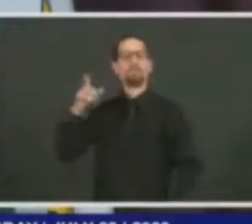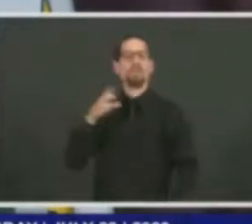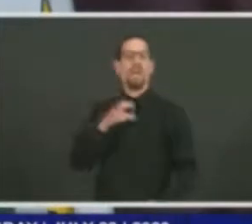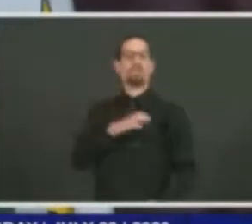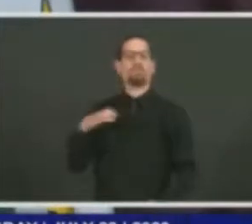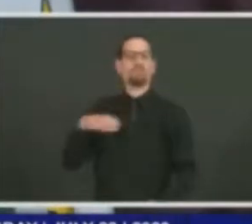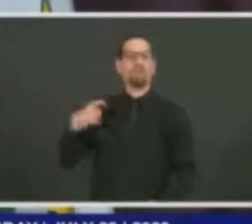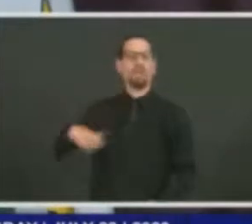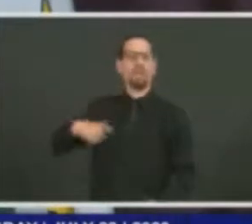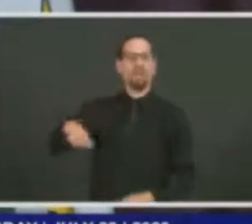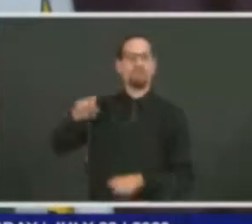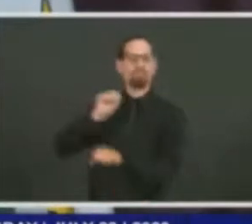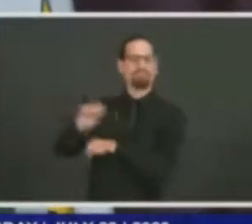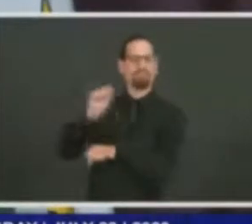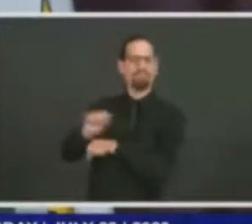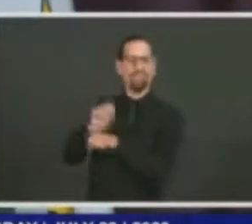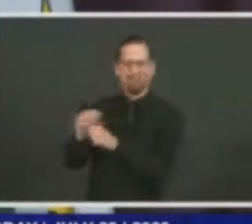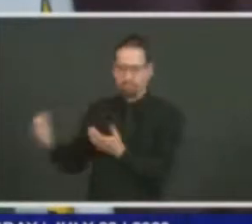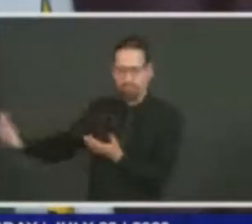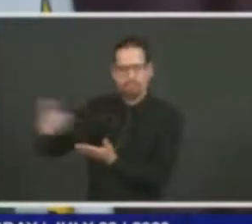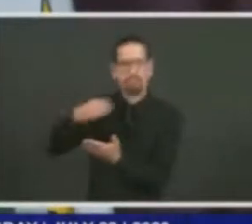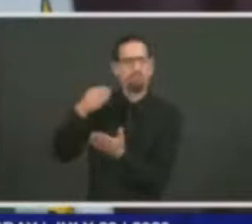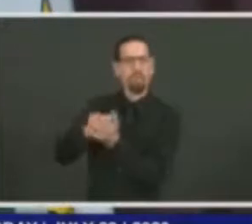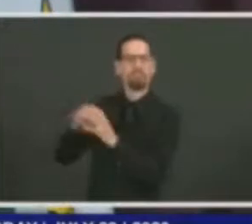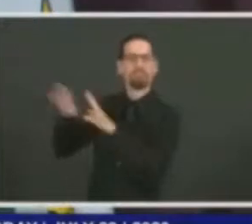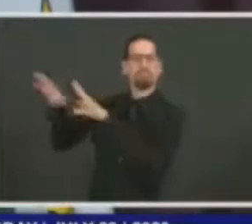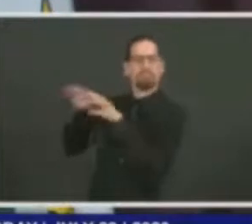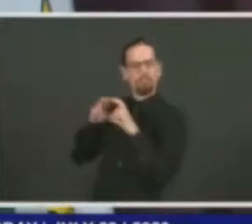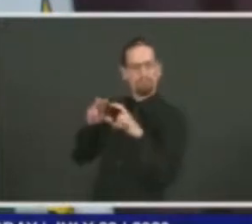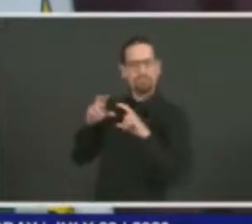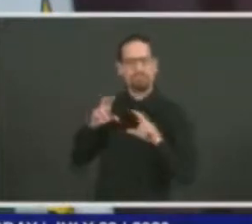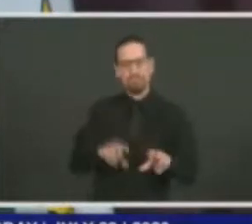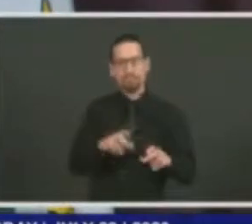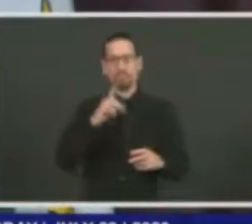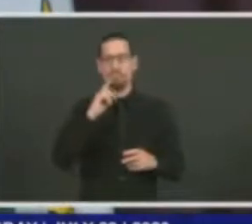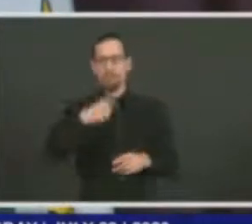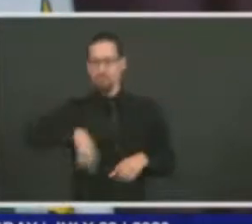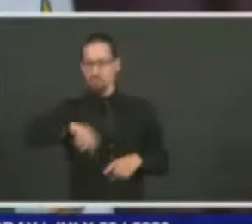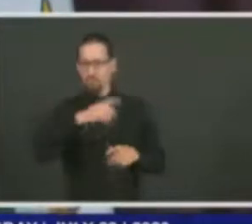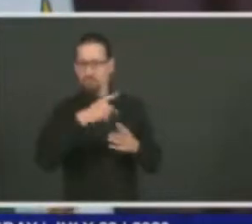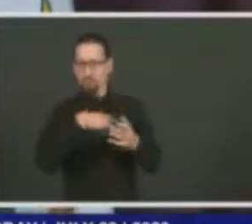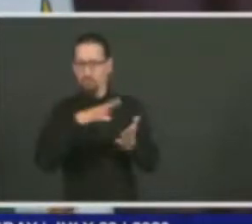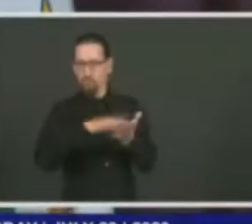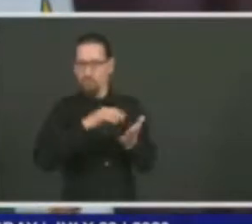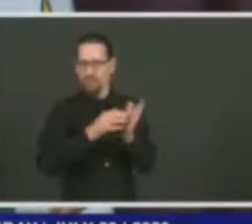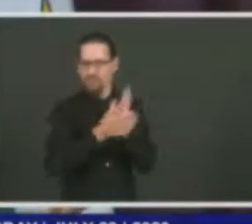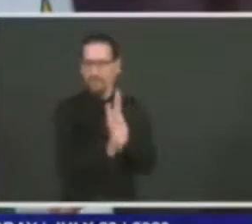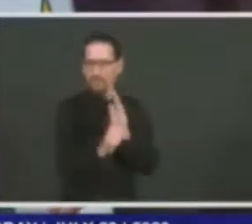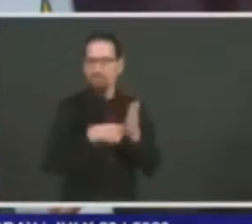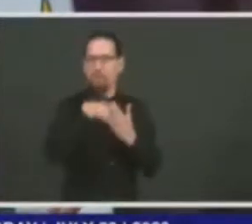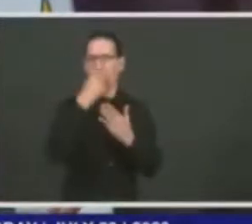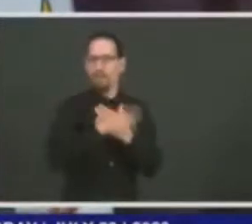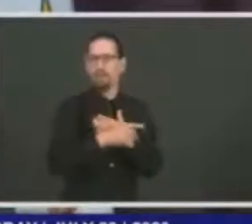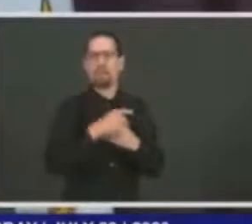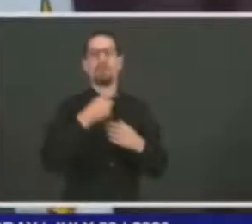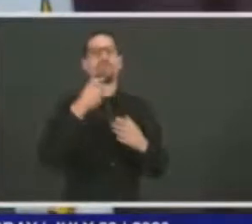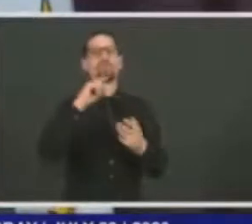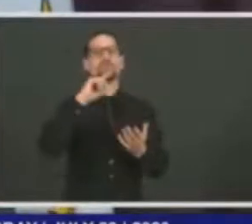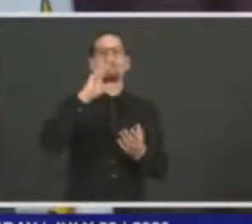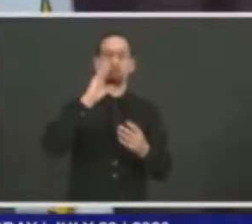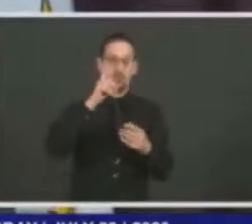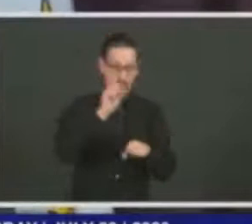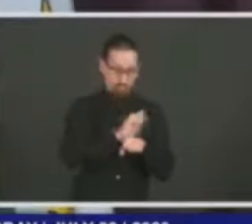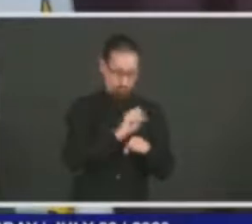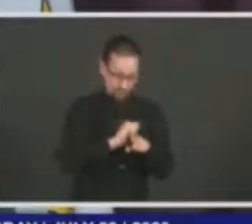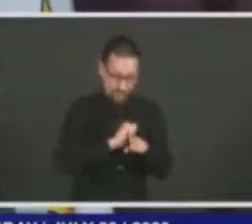program. There's a guaranteed job at the end of it. This isn't getting training and hoping that you'll get a job.